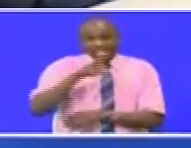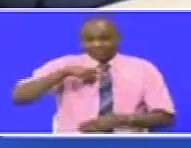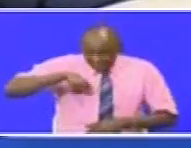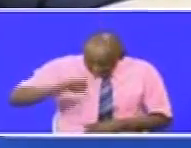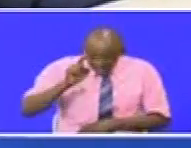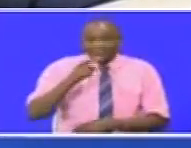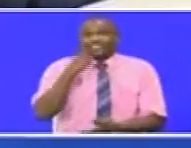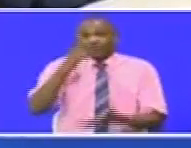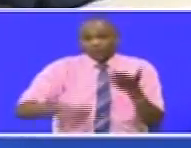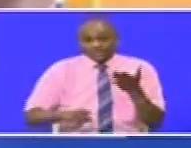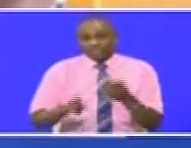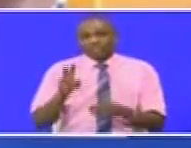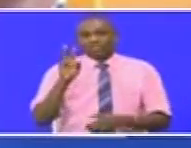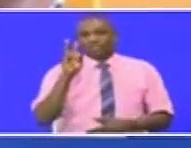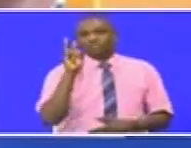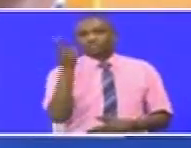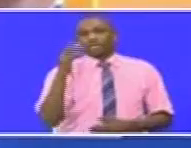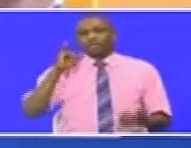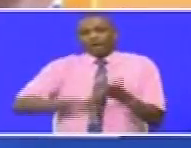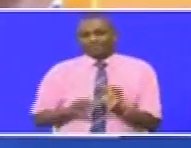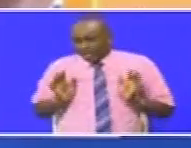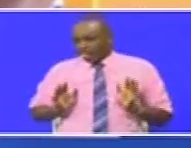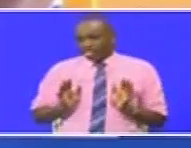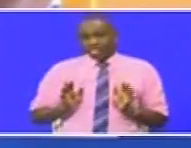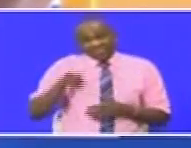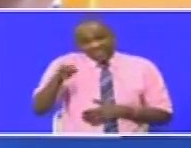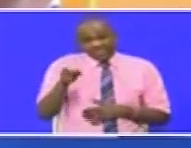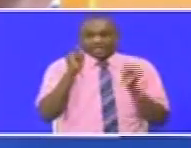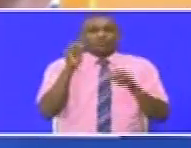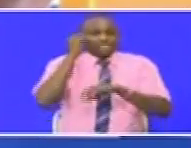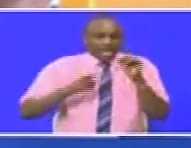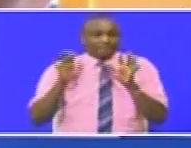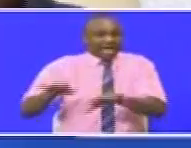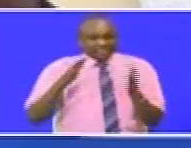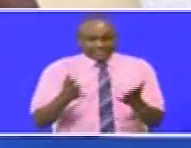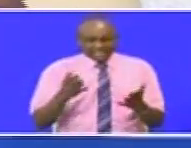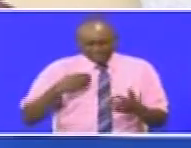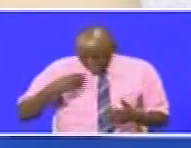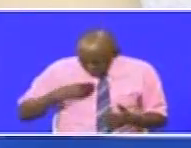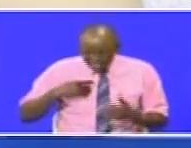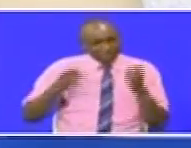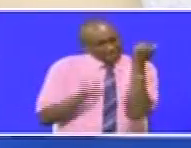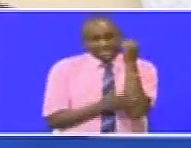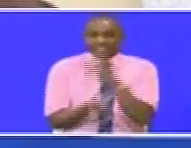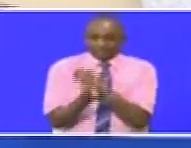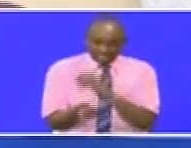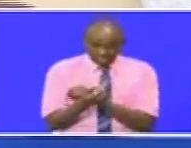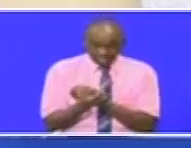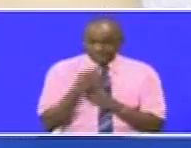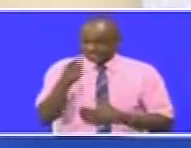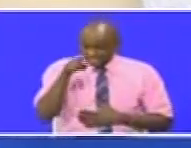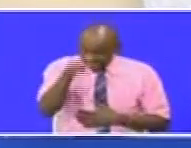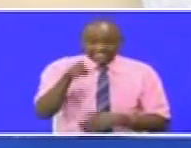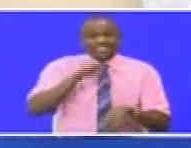made reference to Mama Lucy as the second lady at a New Year's party. I tried to explain that this is